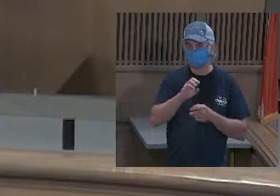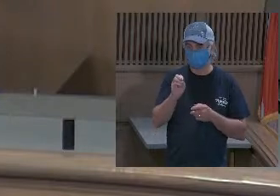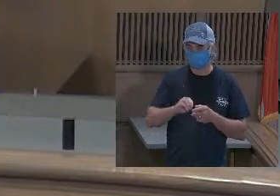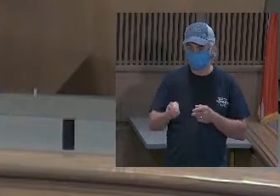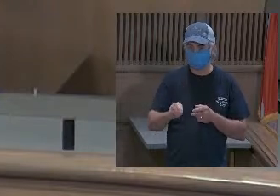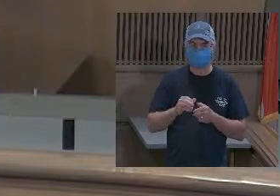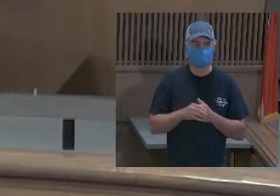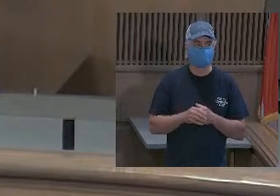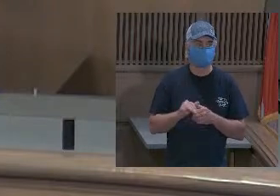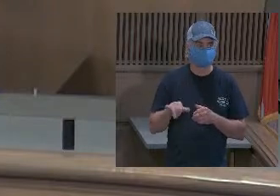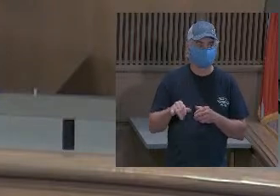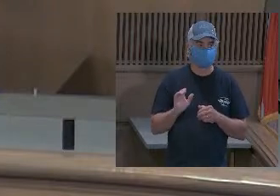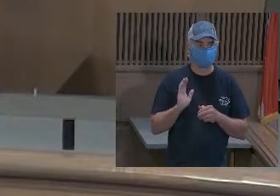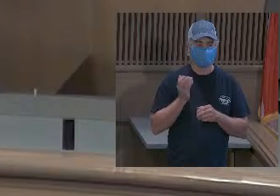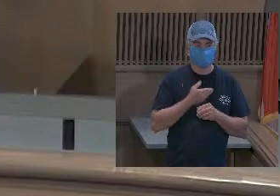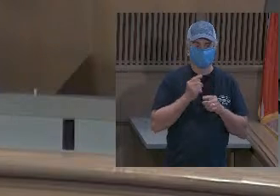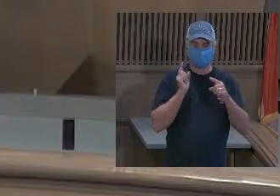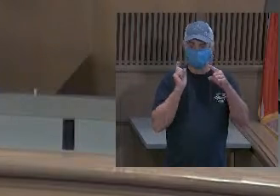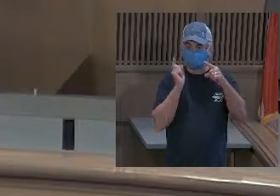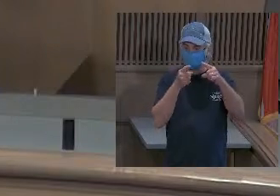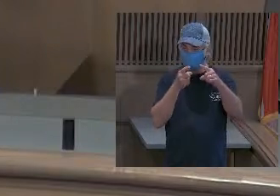a goal that